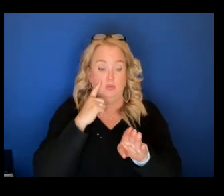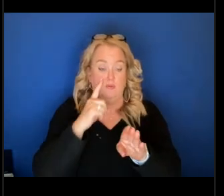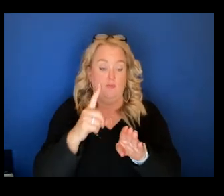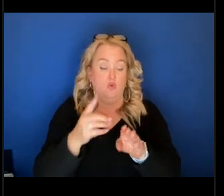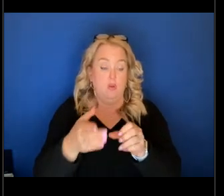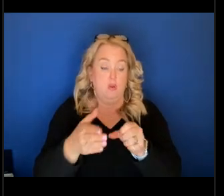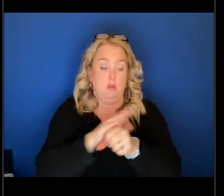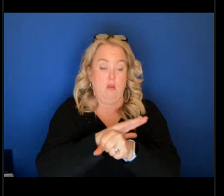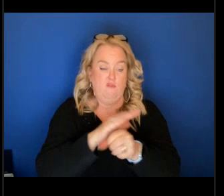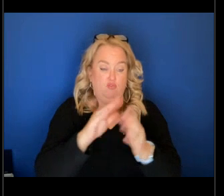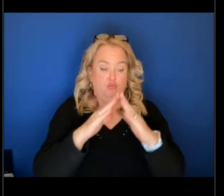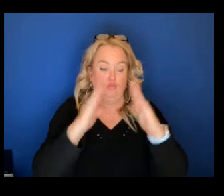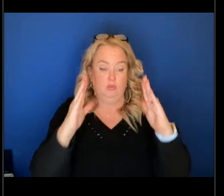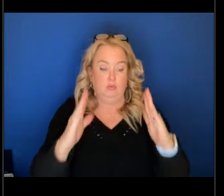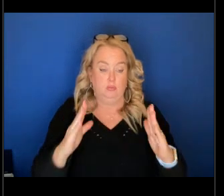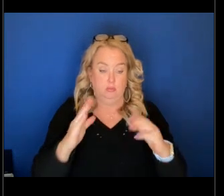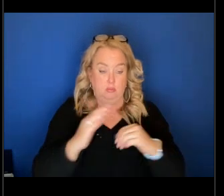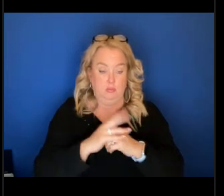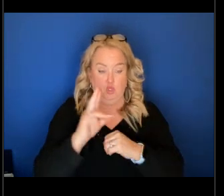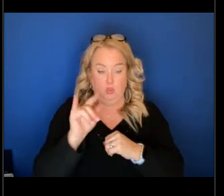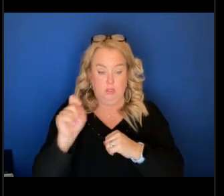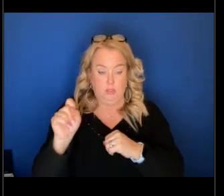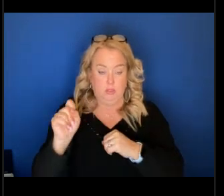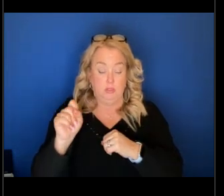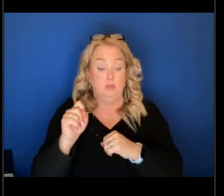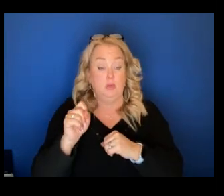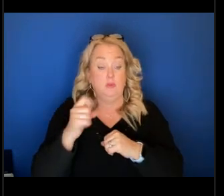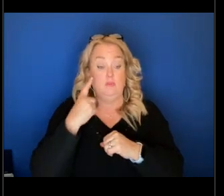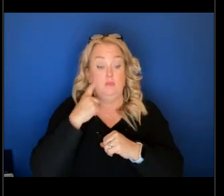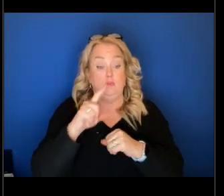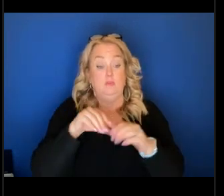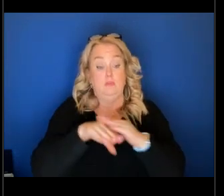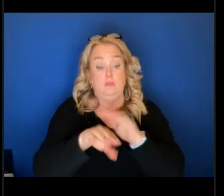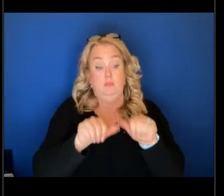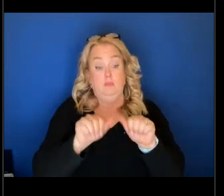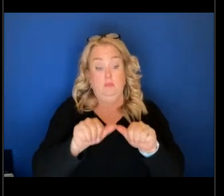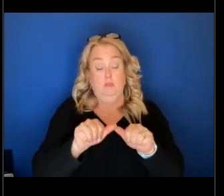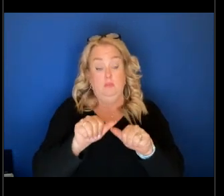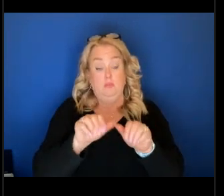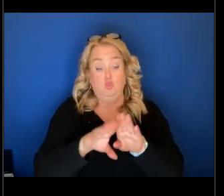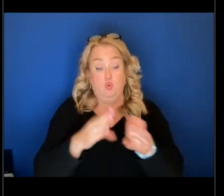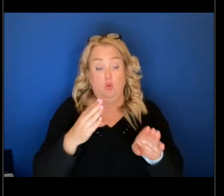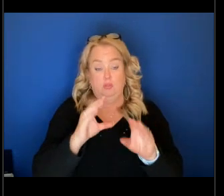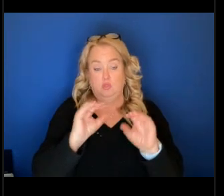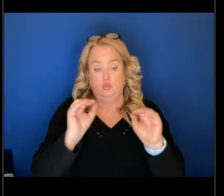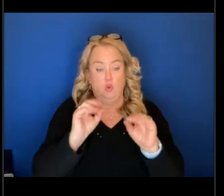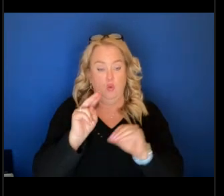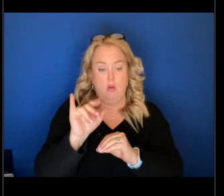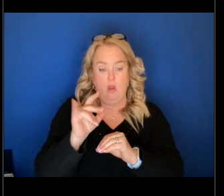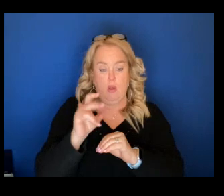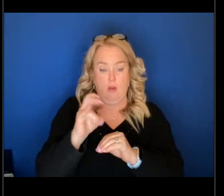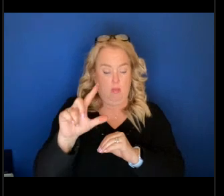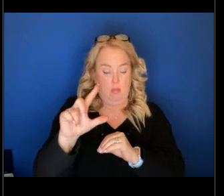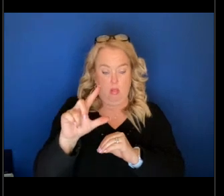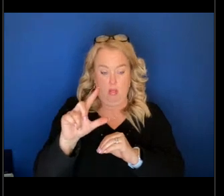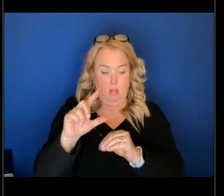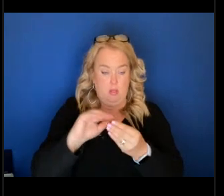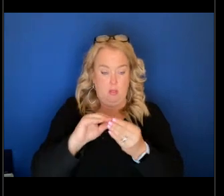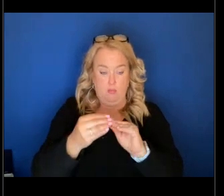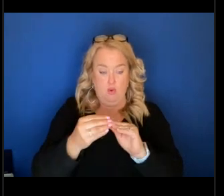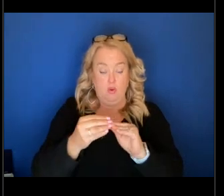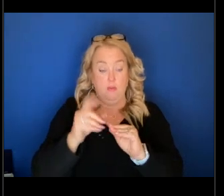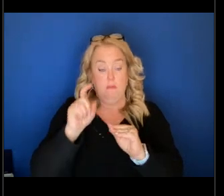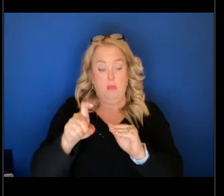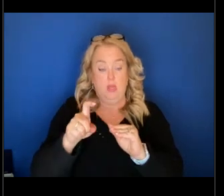covered dwelling units. For accessible doors, there is no nominal tolerance. They